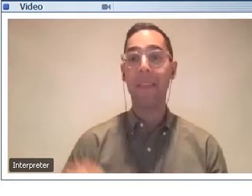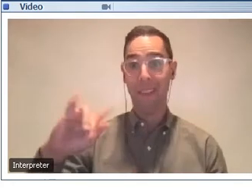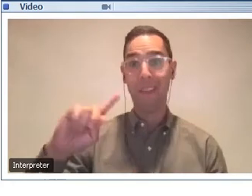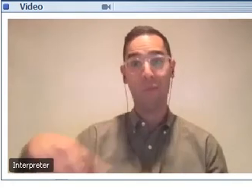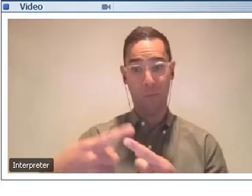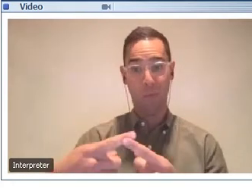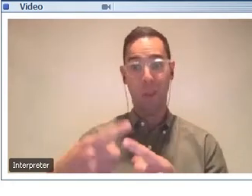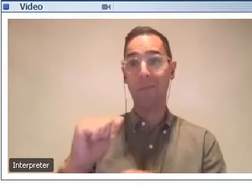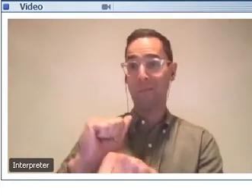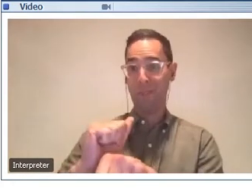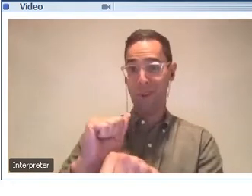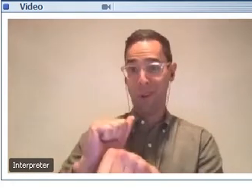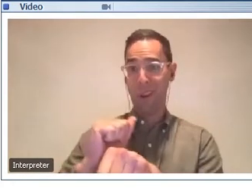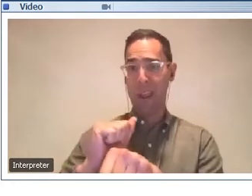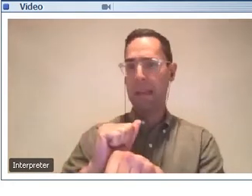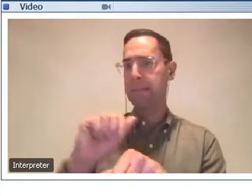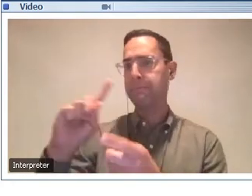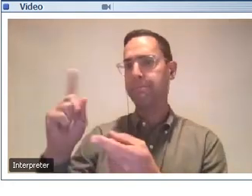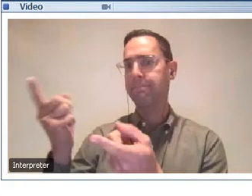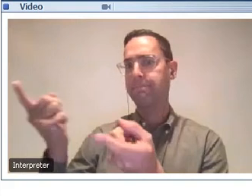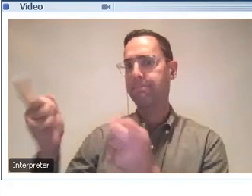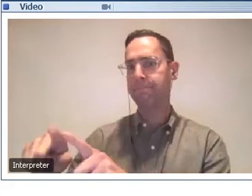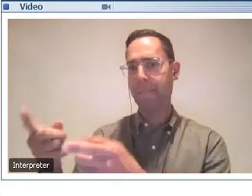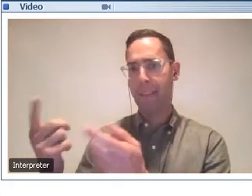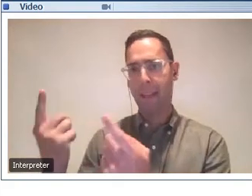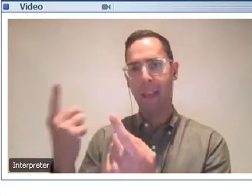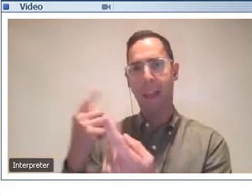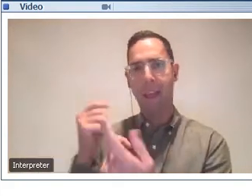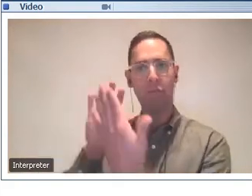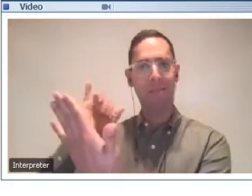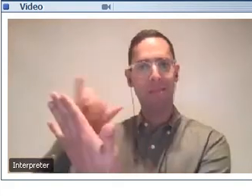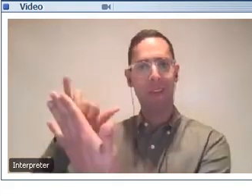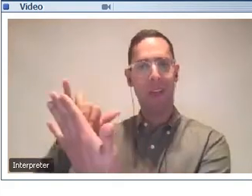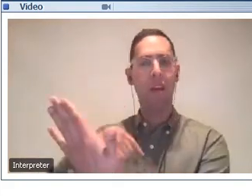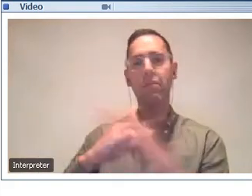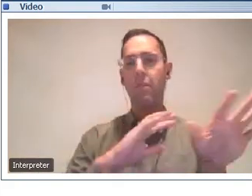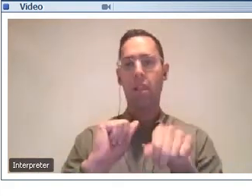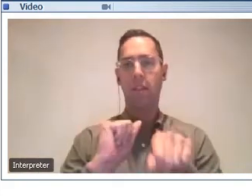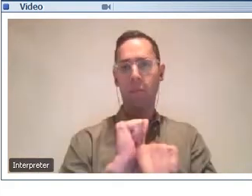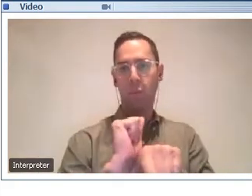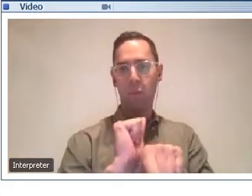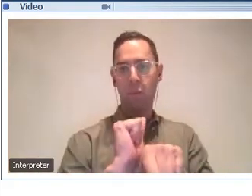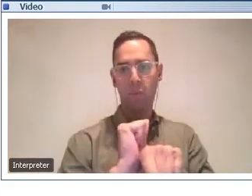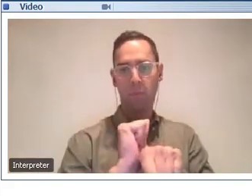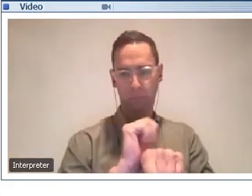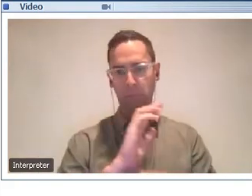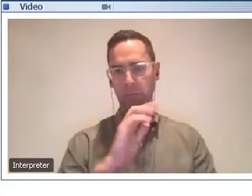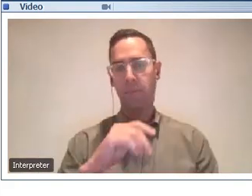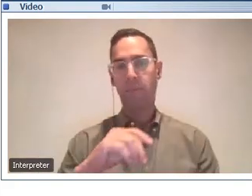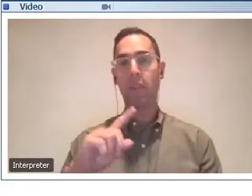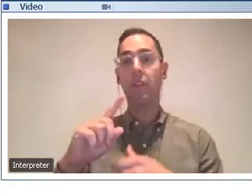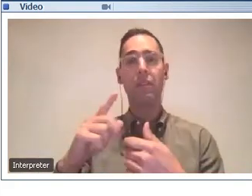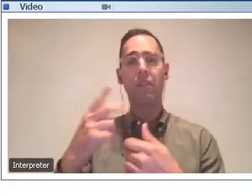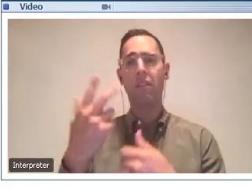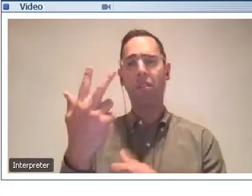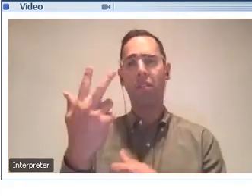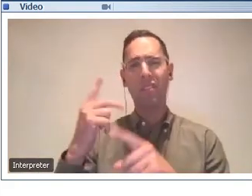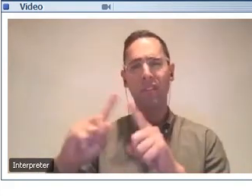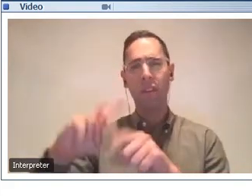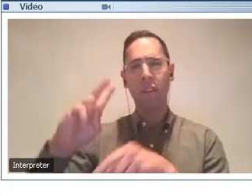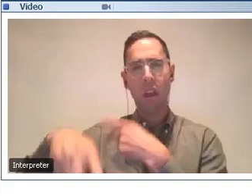work to address one of three situations. The first is to address your own serious medical